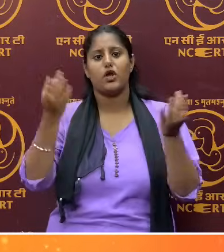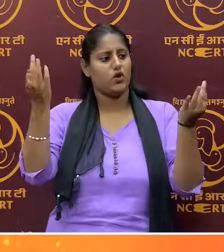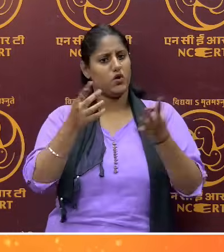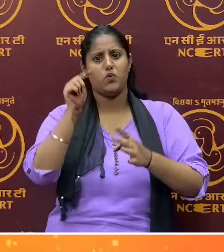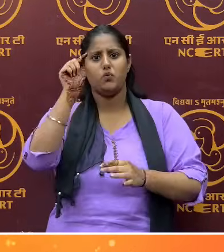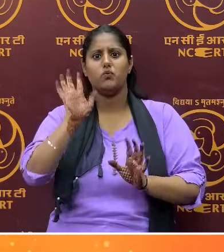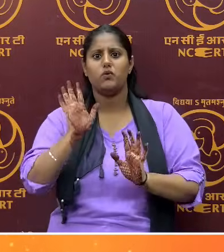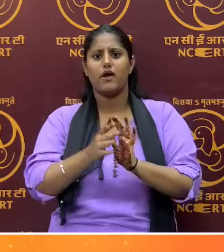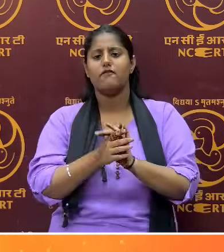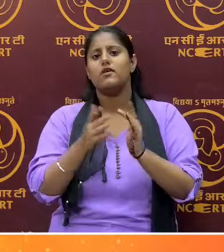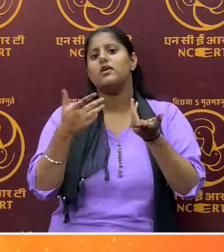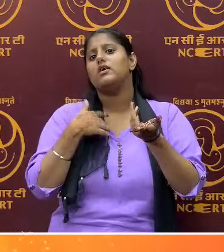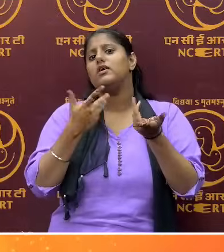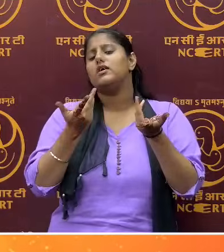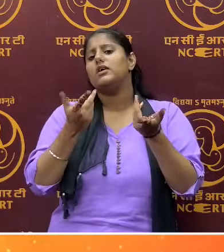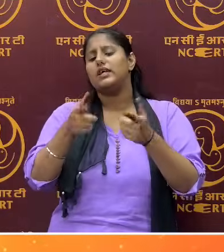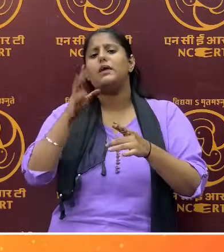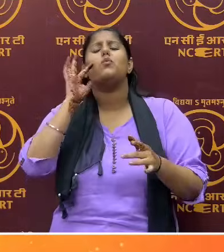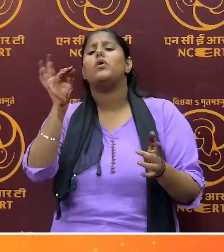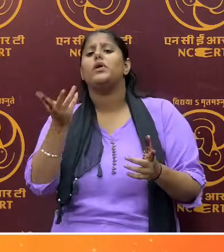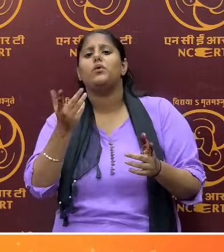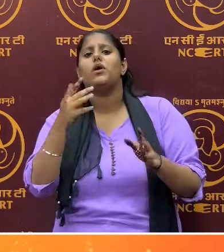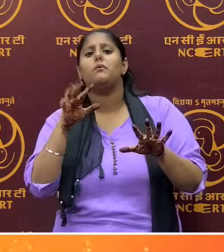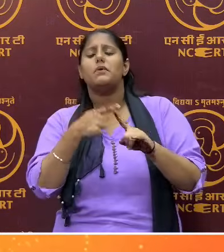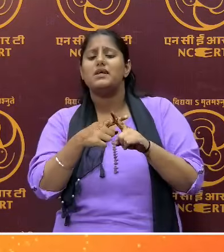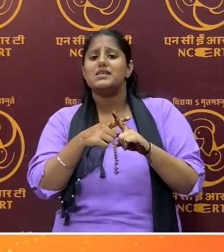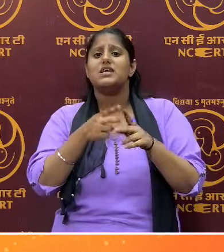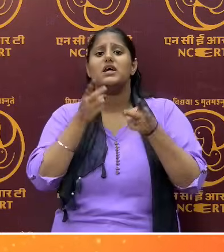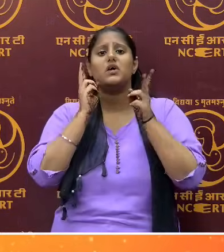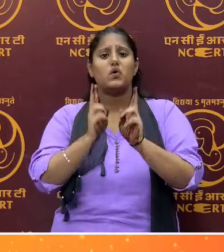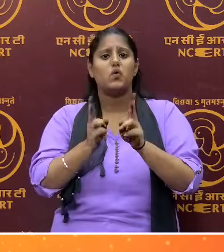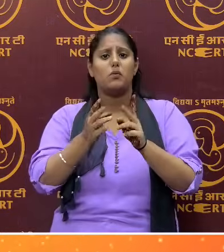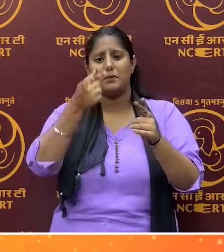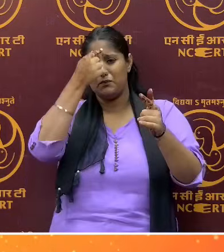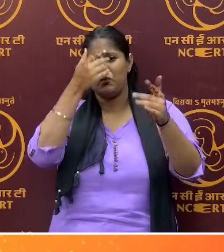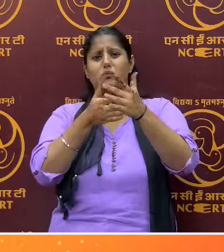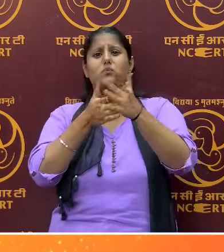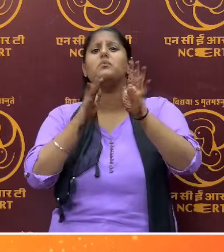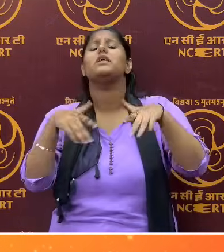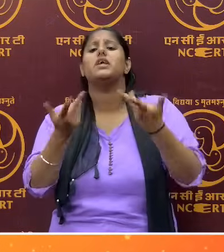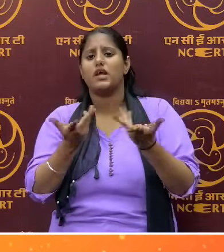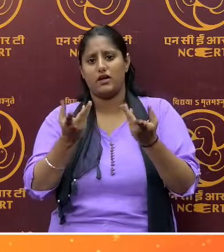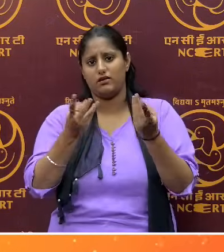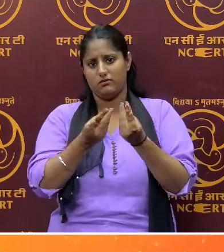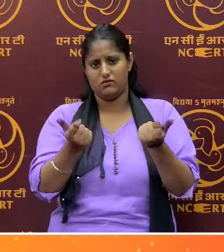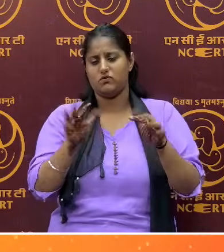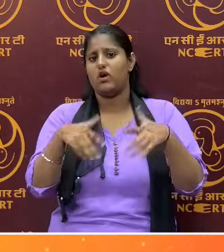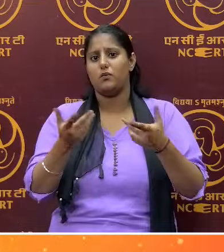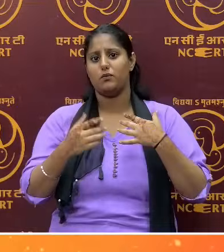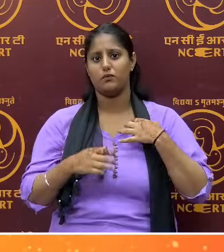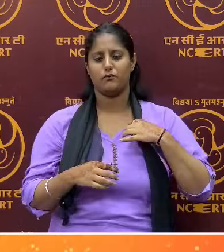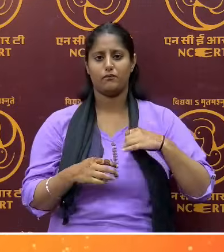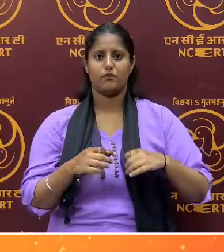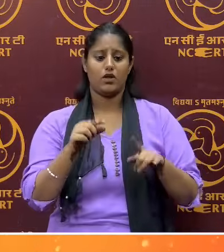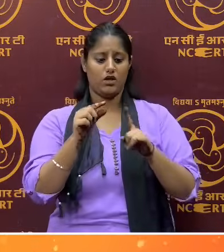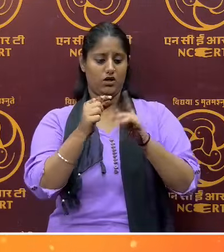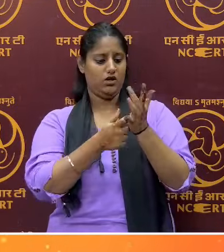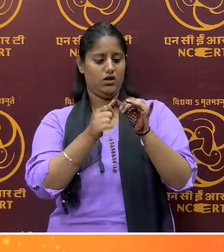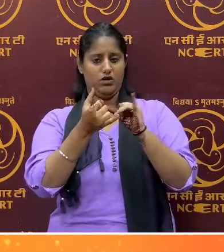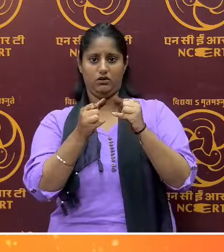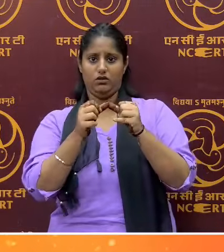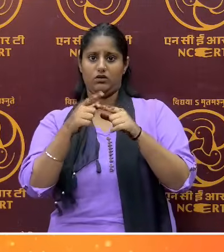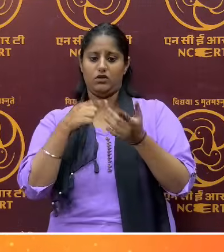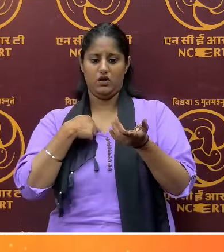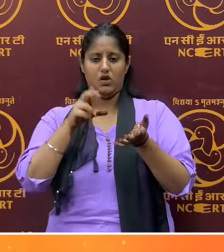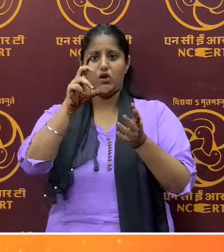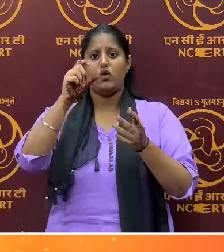and what it's all about, why it is so important, and what are the common errors that can occur while using a PRASHAST app and logging in